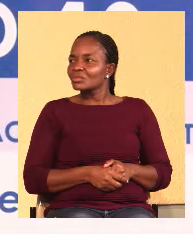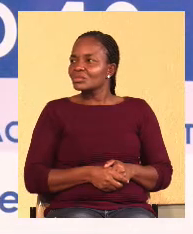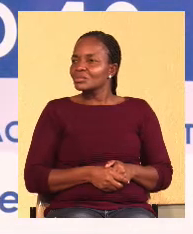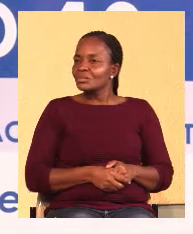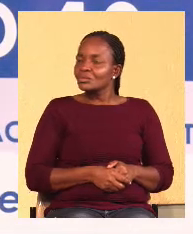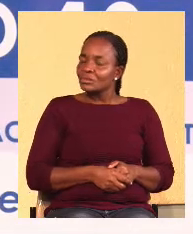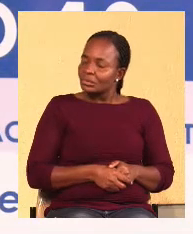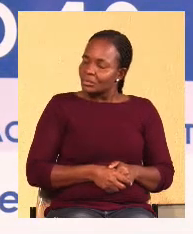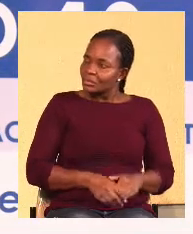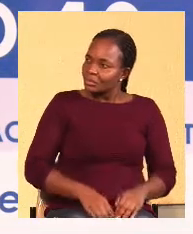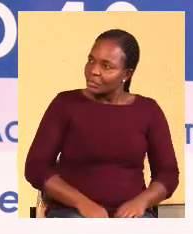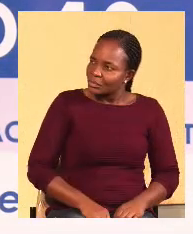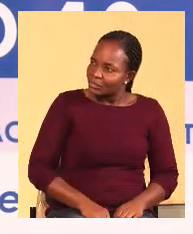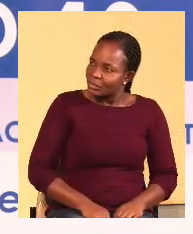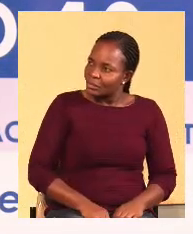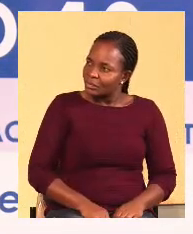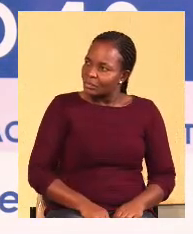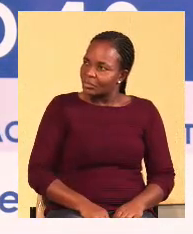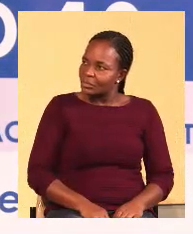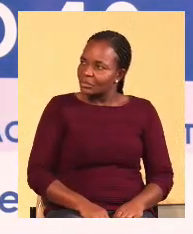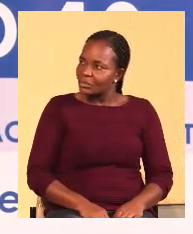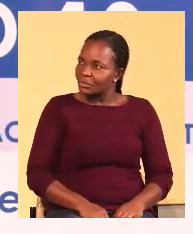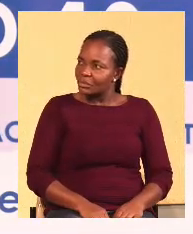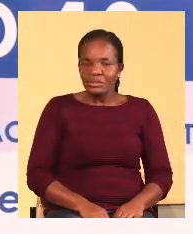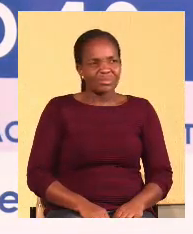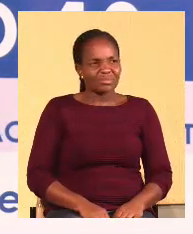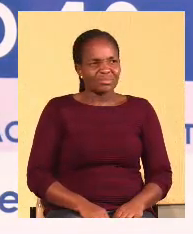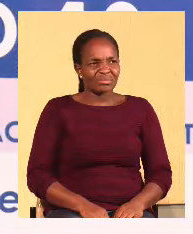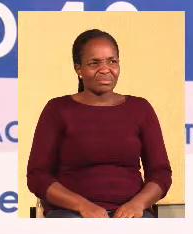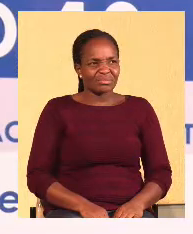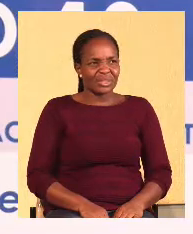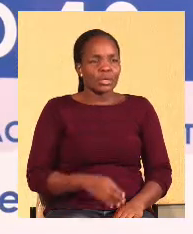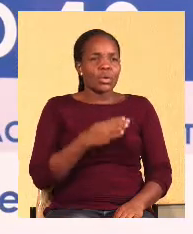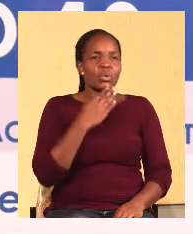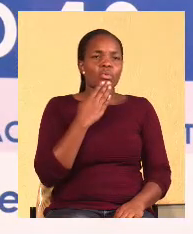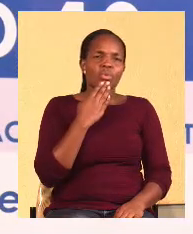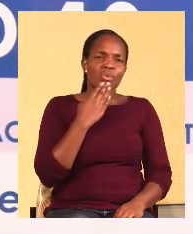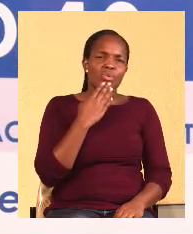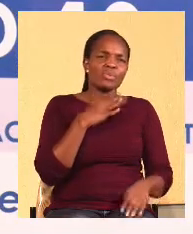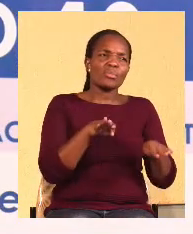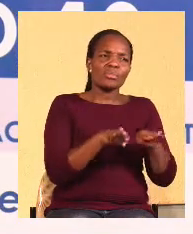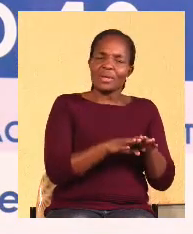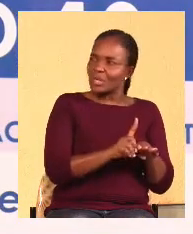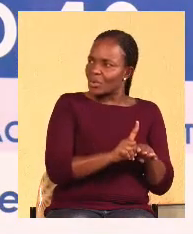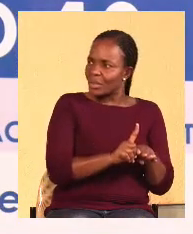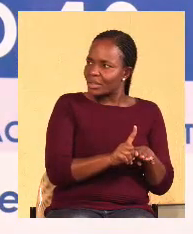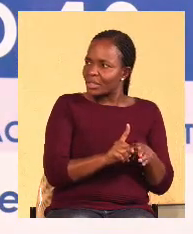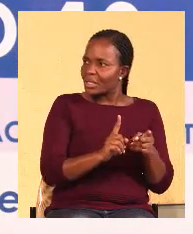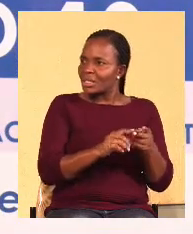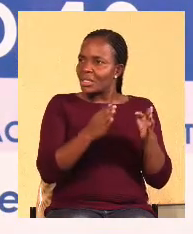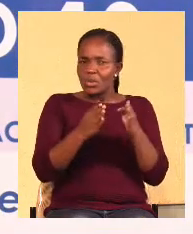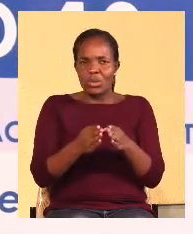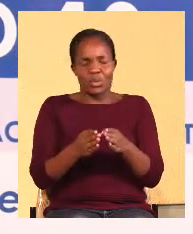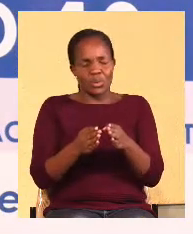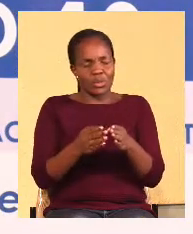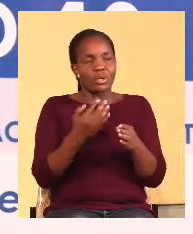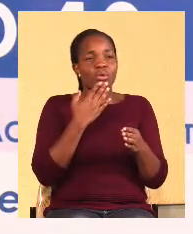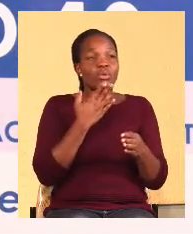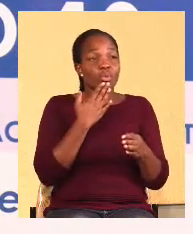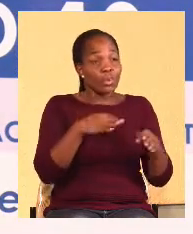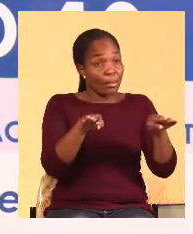outcome and predicted action plan? Who is the inventor? Who is the producer? The producer. Who